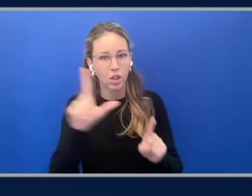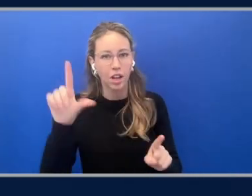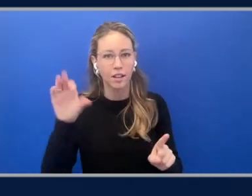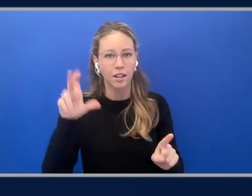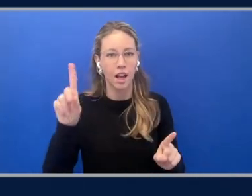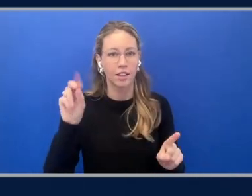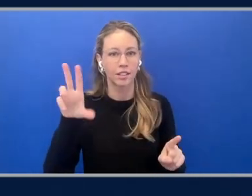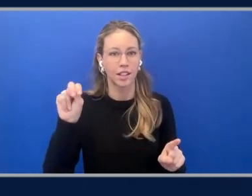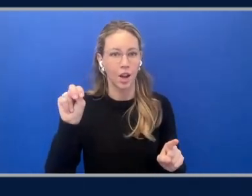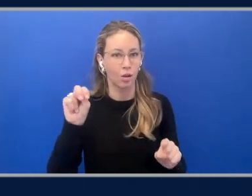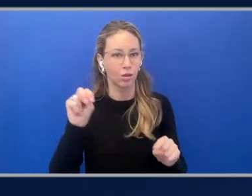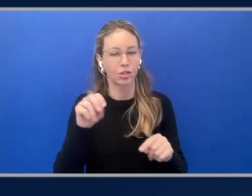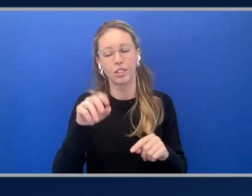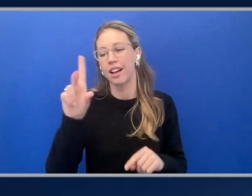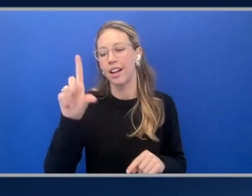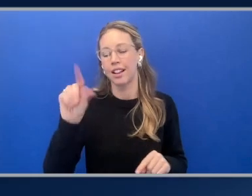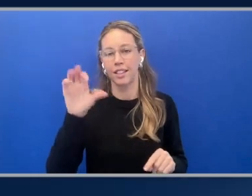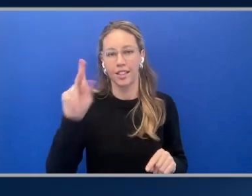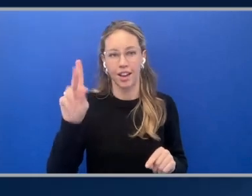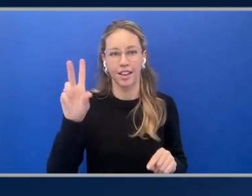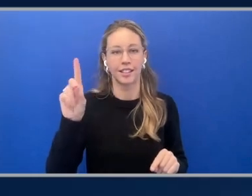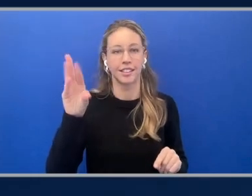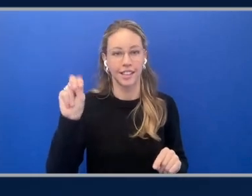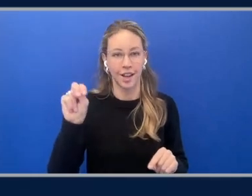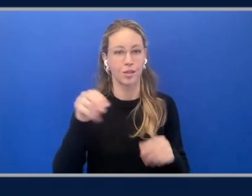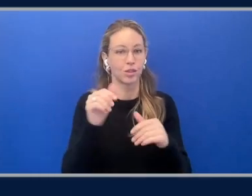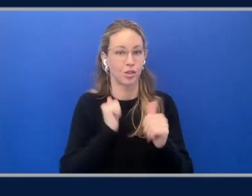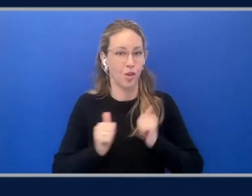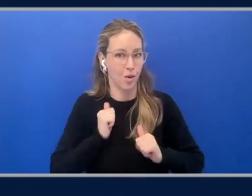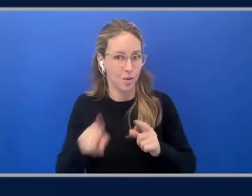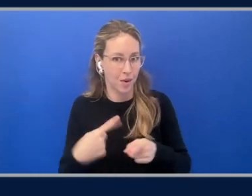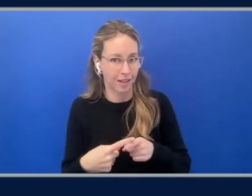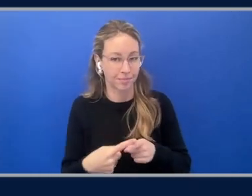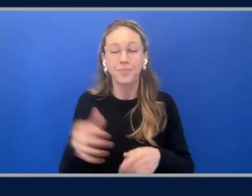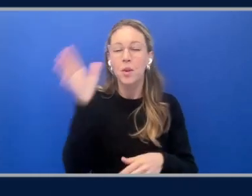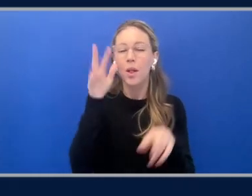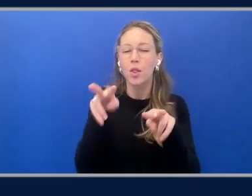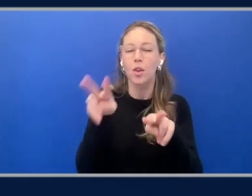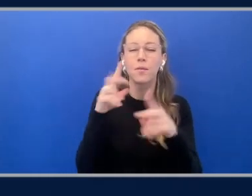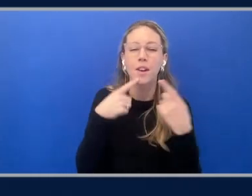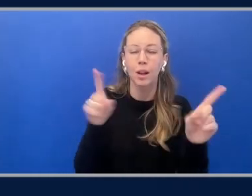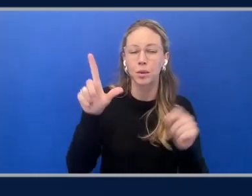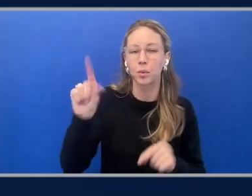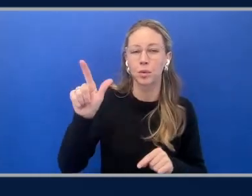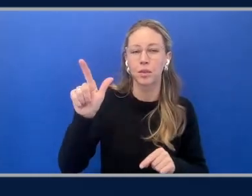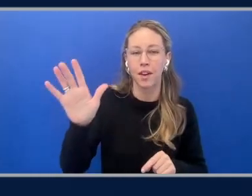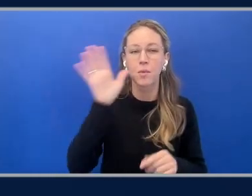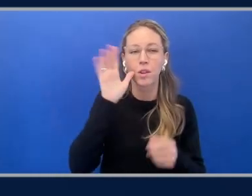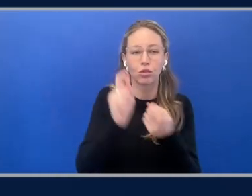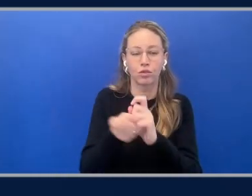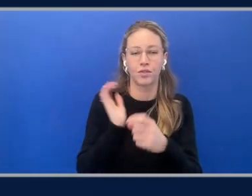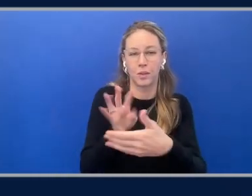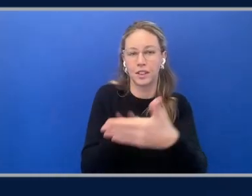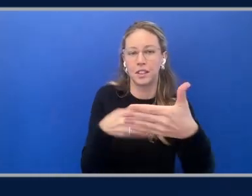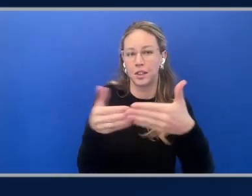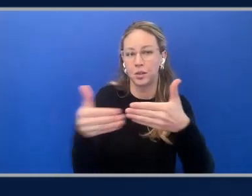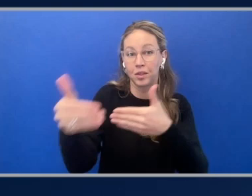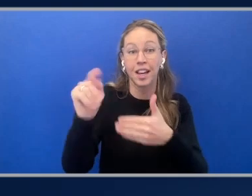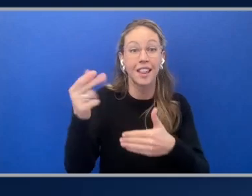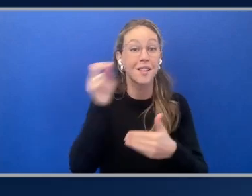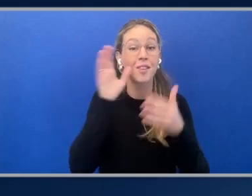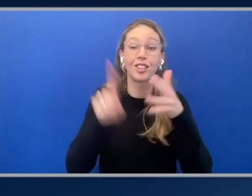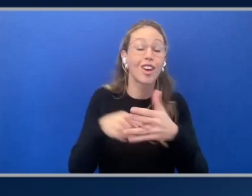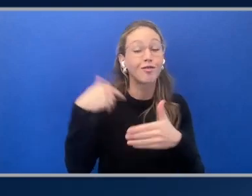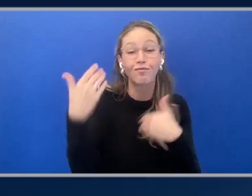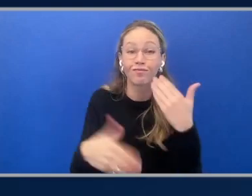So keep out for an announcement in 2025 because we're going to be changing some things up for the scheduling, and then we'll get rocking out. We'll let you